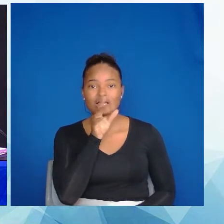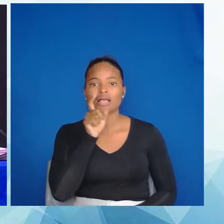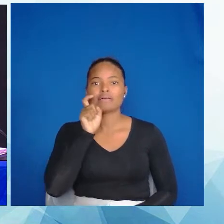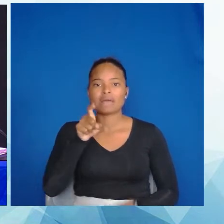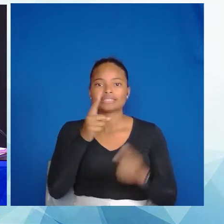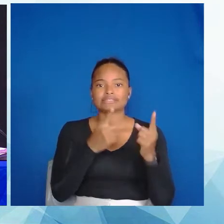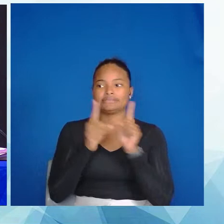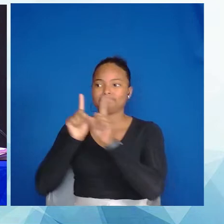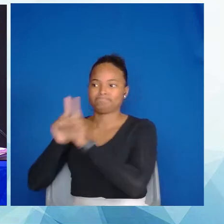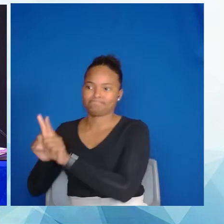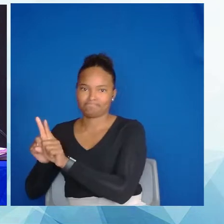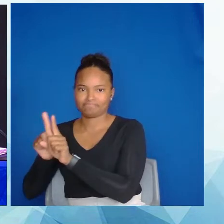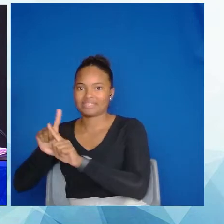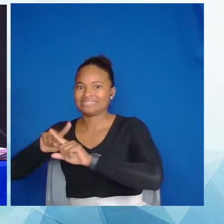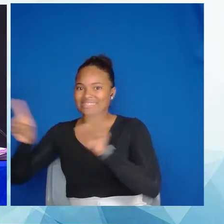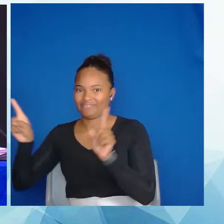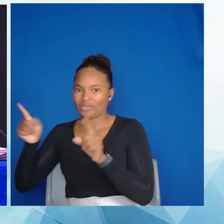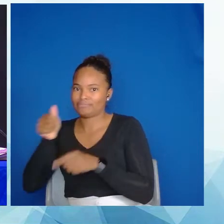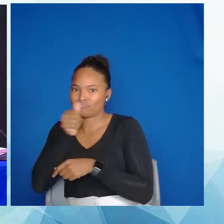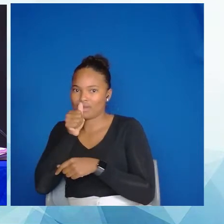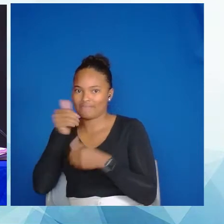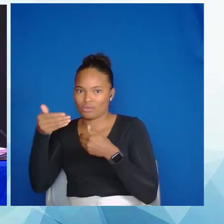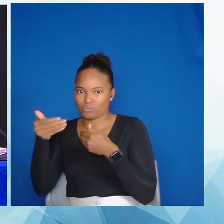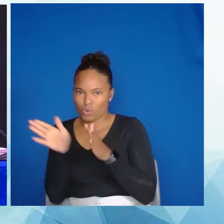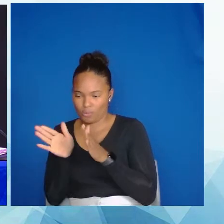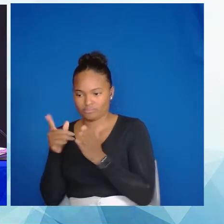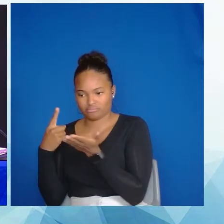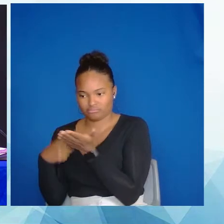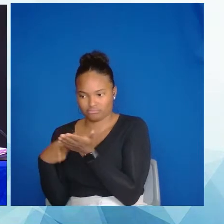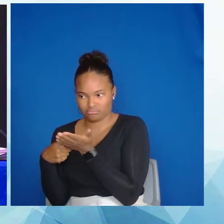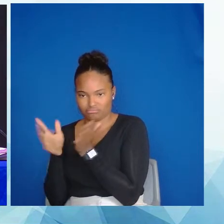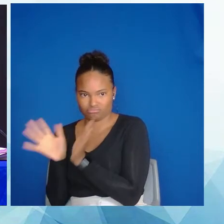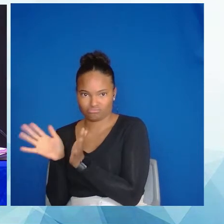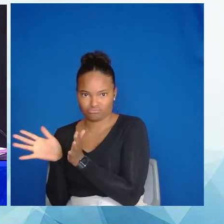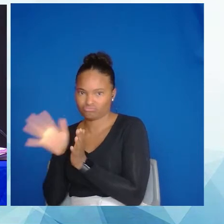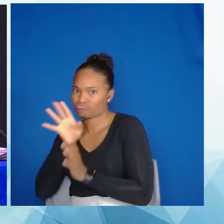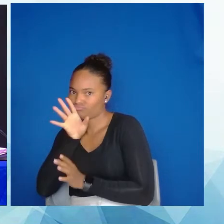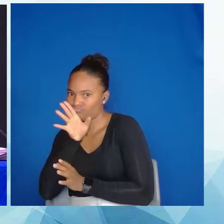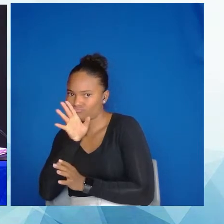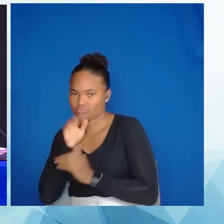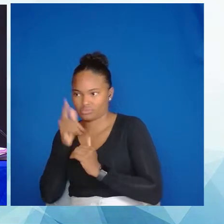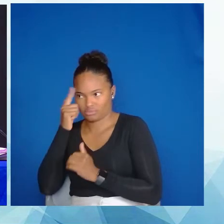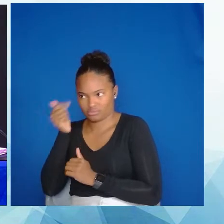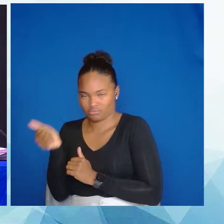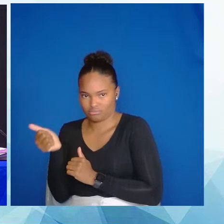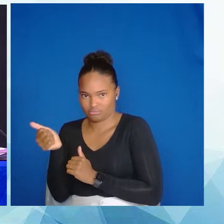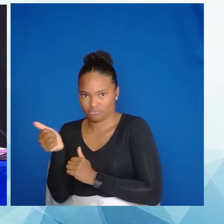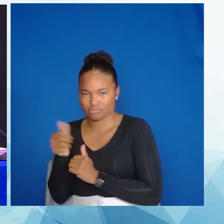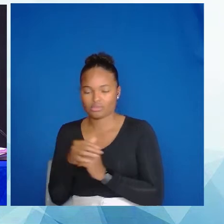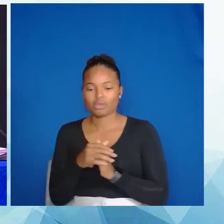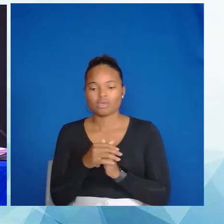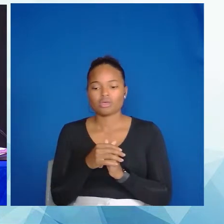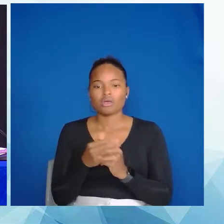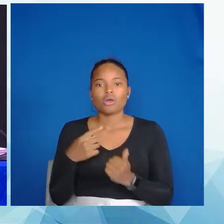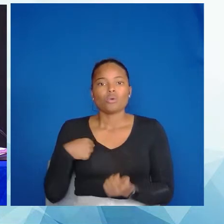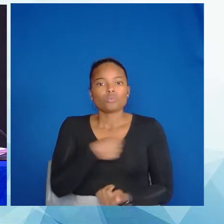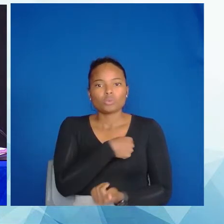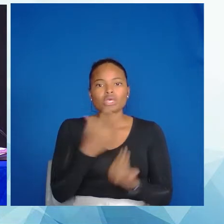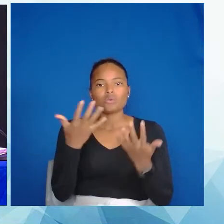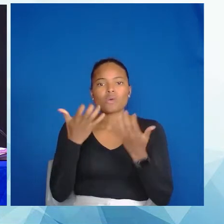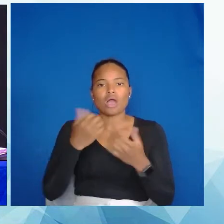another room and be in private to have that conversation. we want to make sure